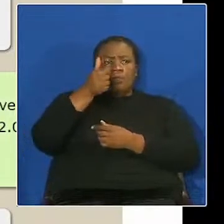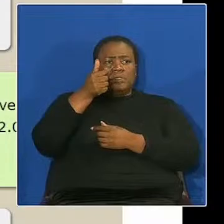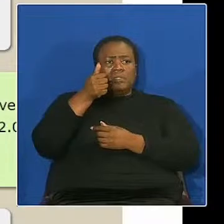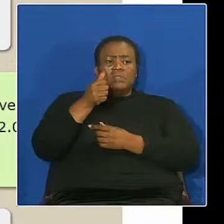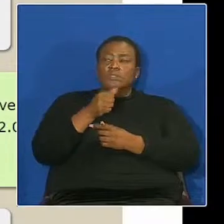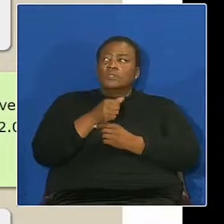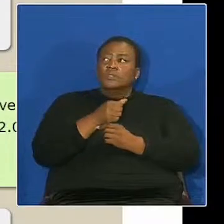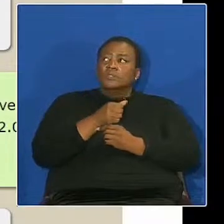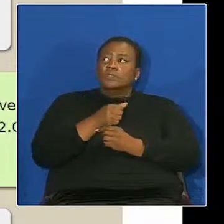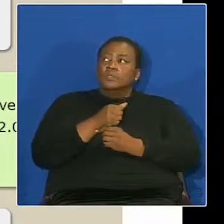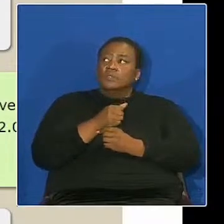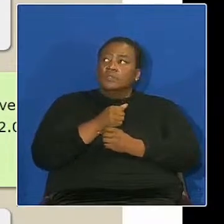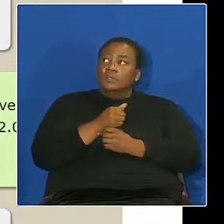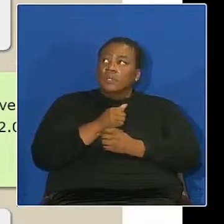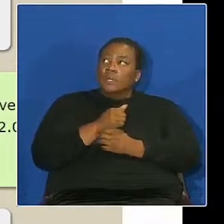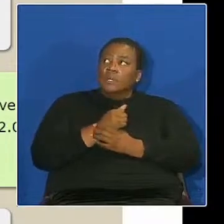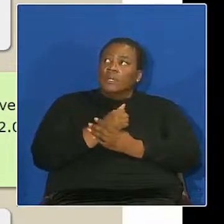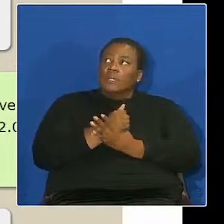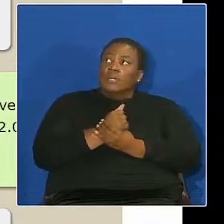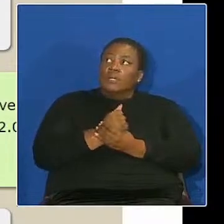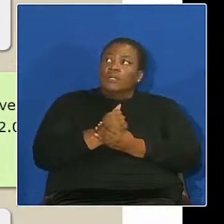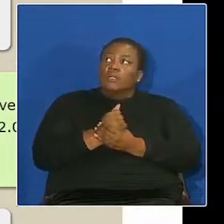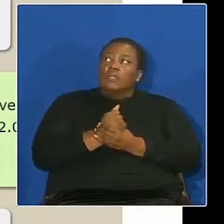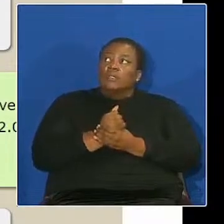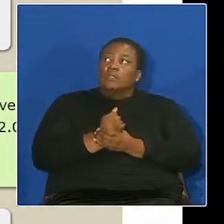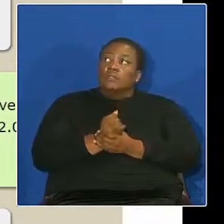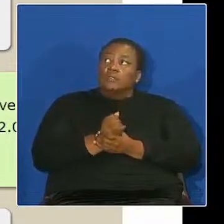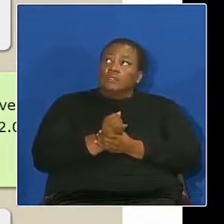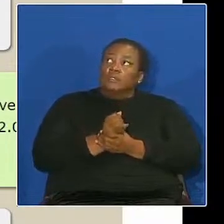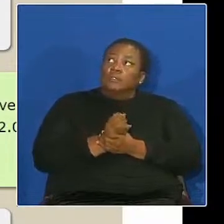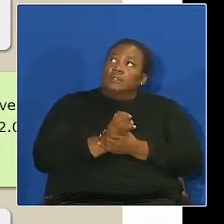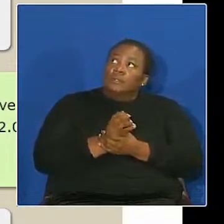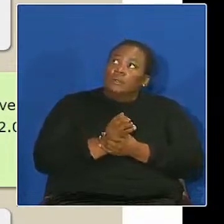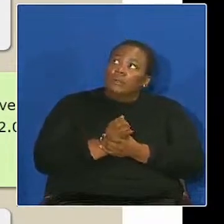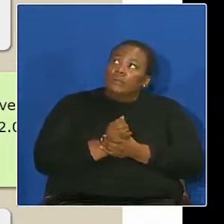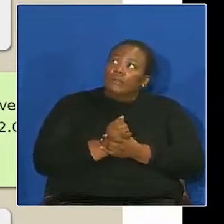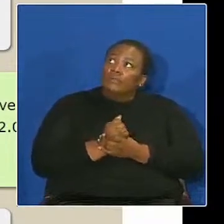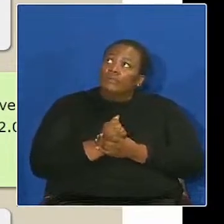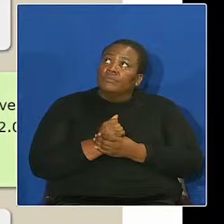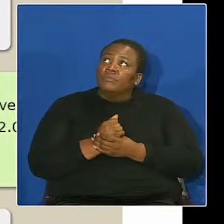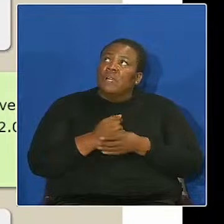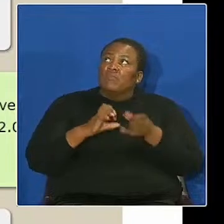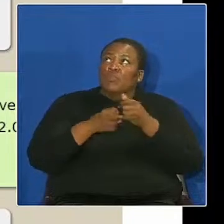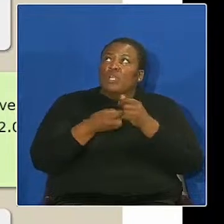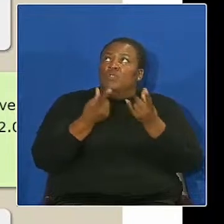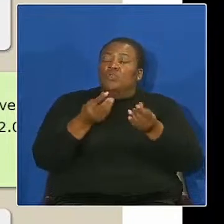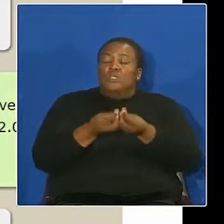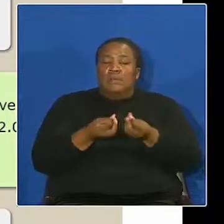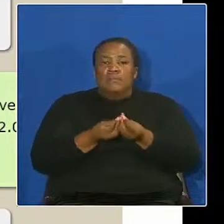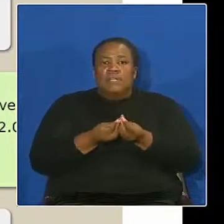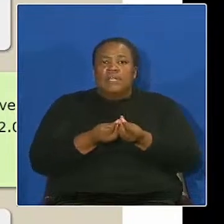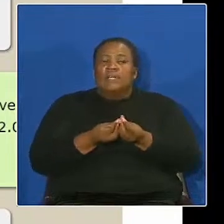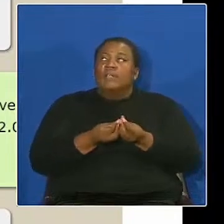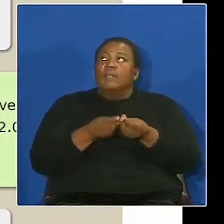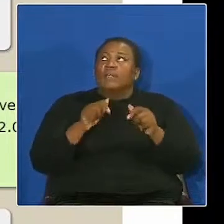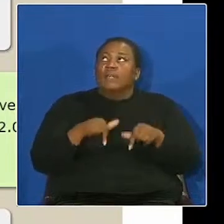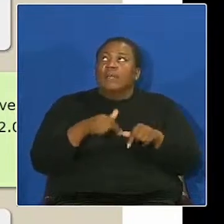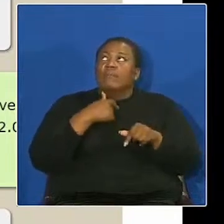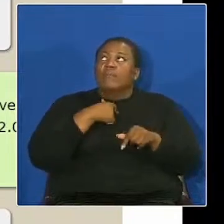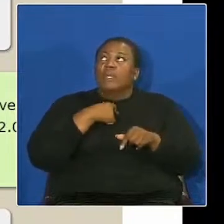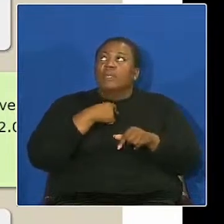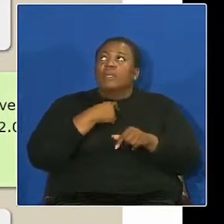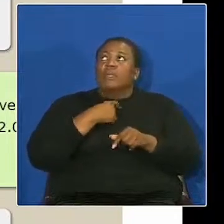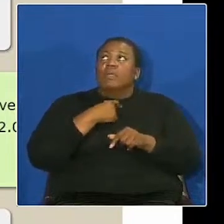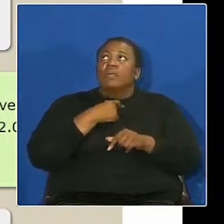pulling something this side. I am stuck, with an emoji. I'm not sure that it's laughing